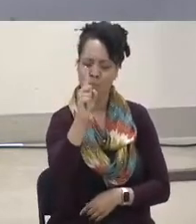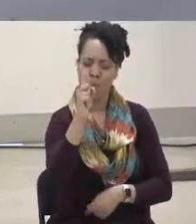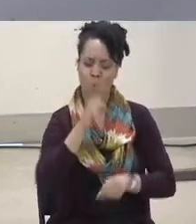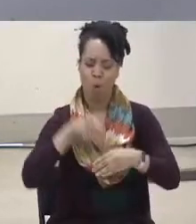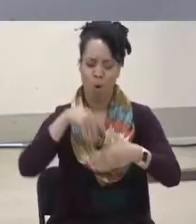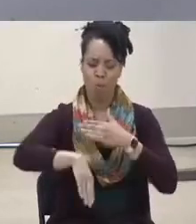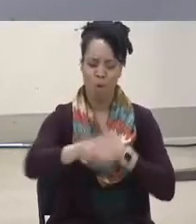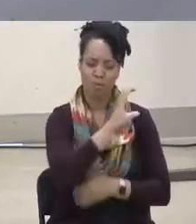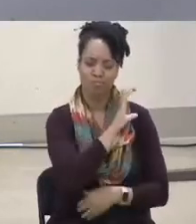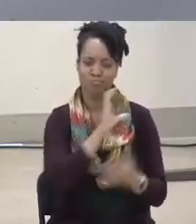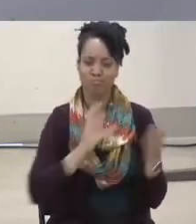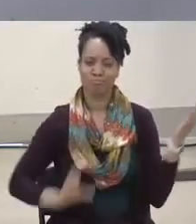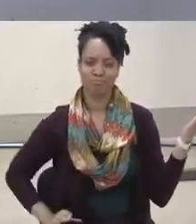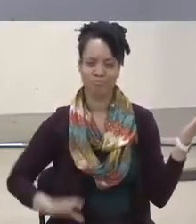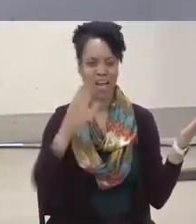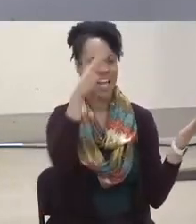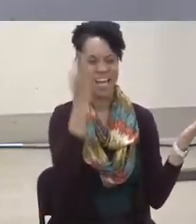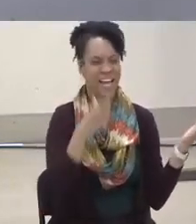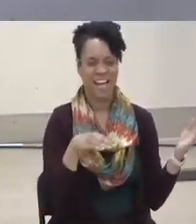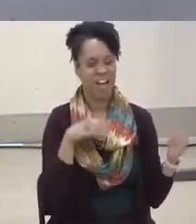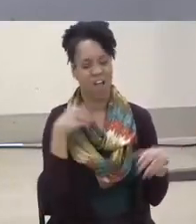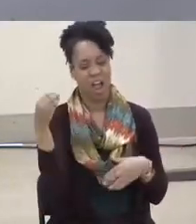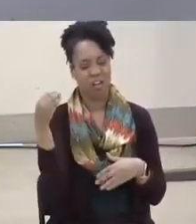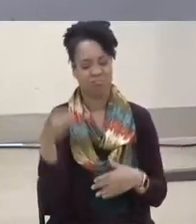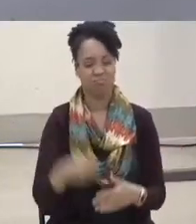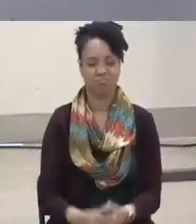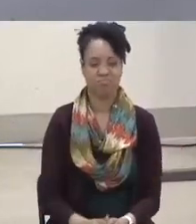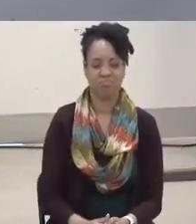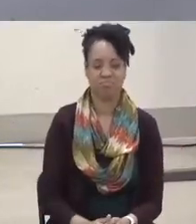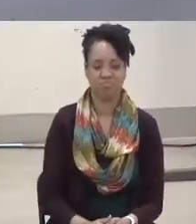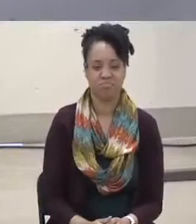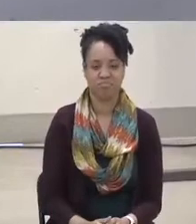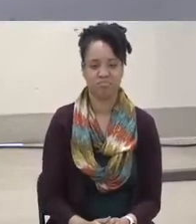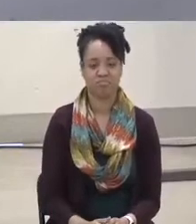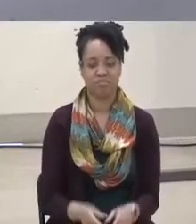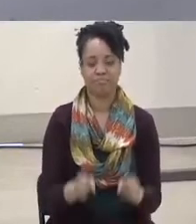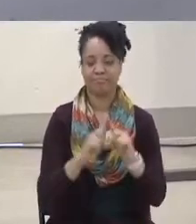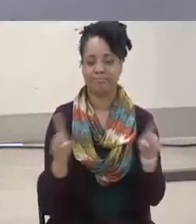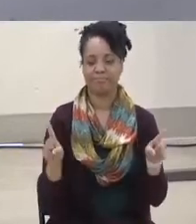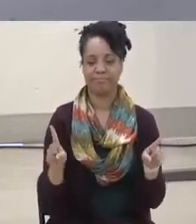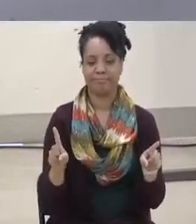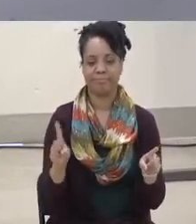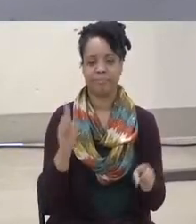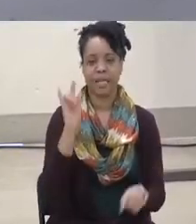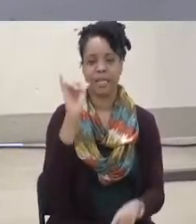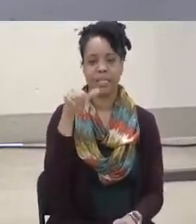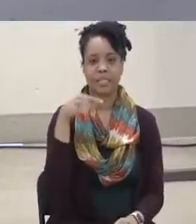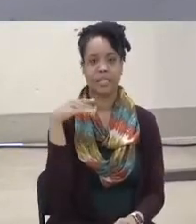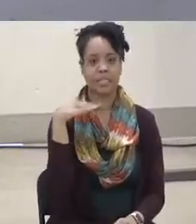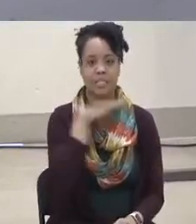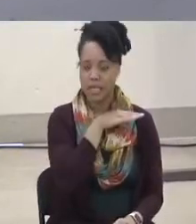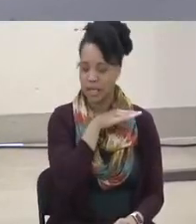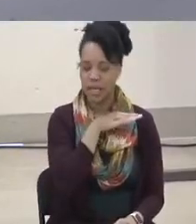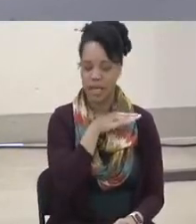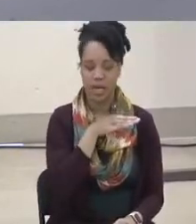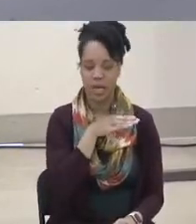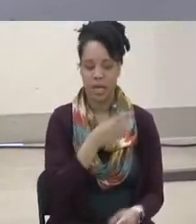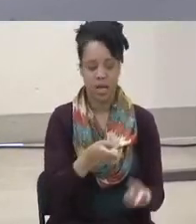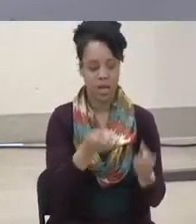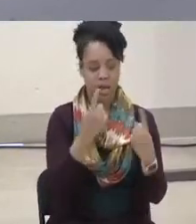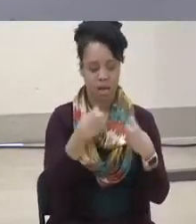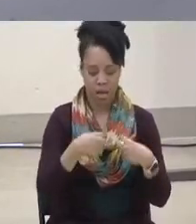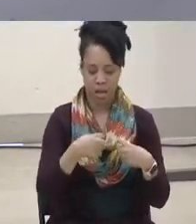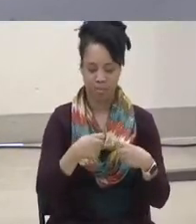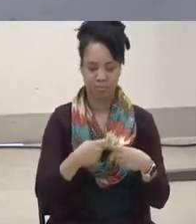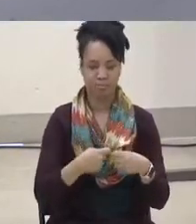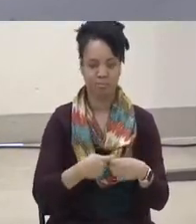never out. Yo sé que hay gente que predica una vez en Cristo, nunca estamos fuera de él. But that's a lie and it came straight from hell. Pero eso es una